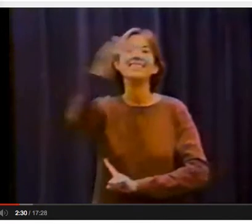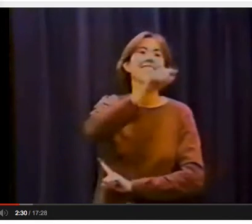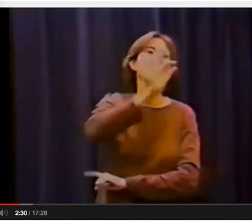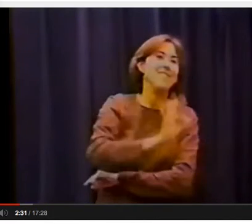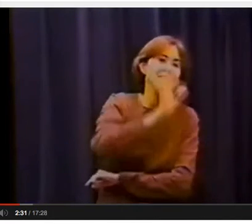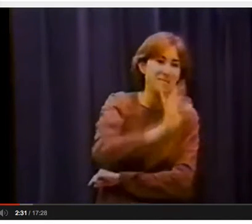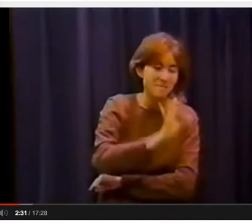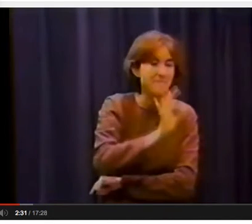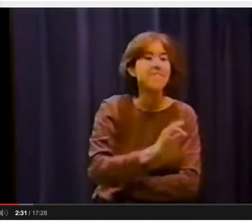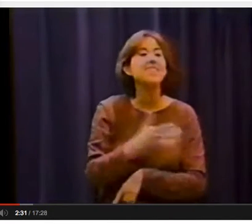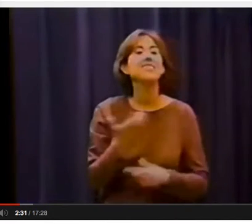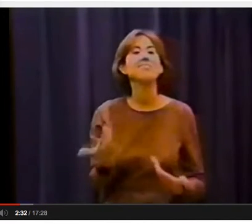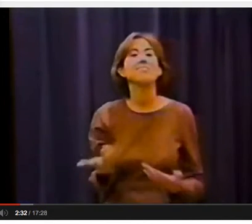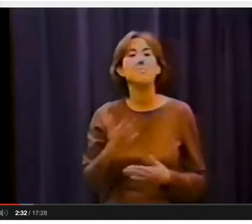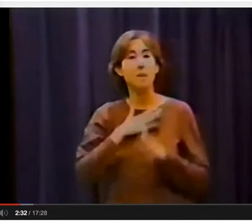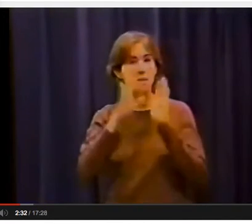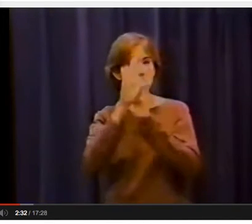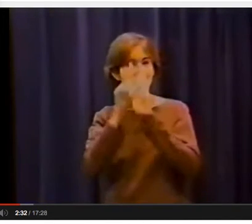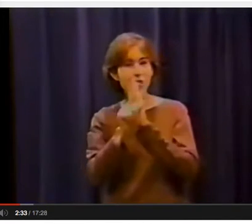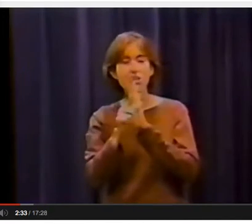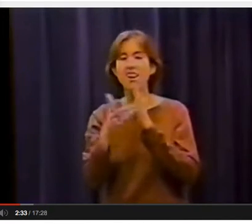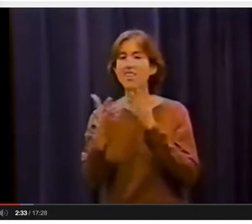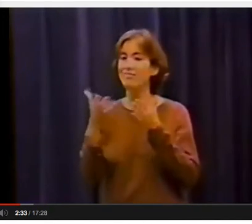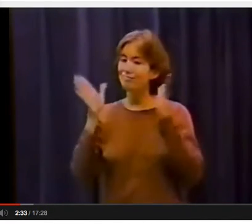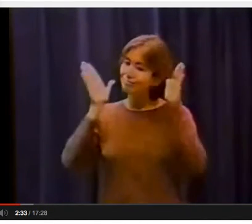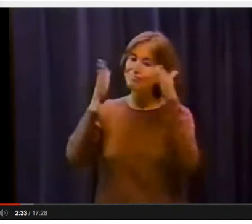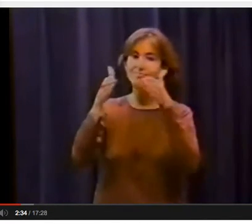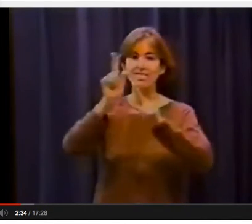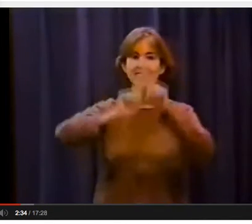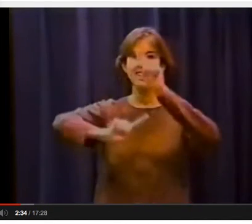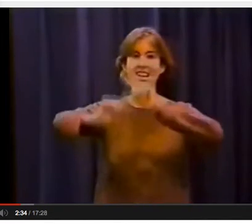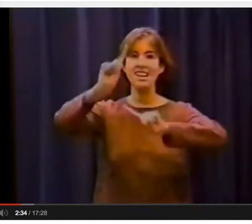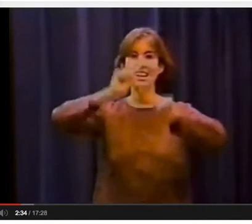So now that I've explained to you about my background,